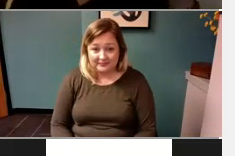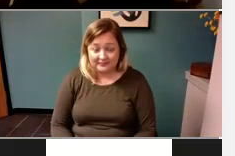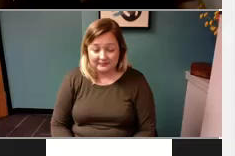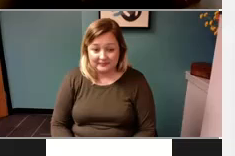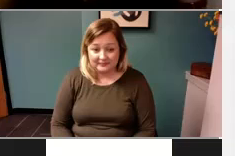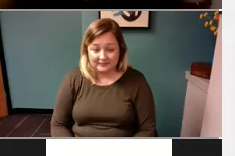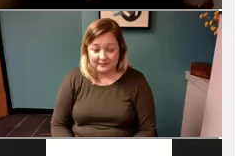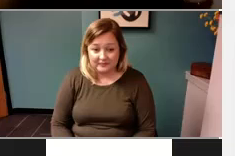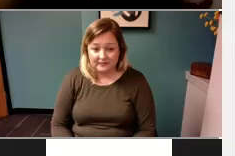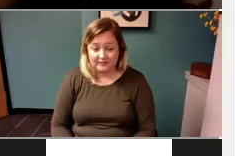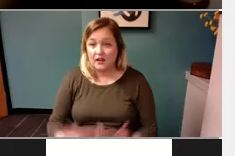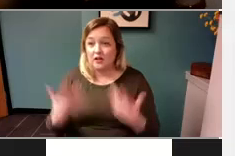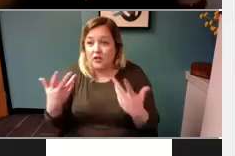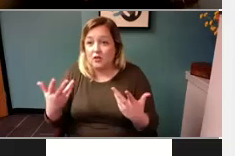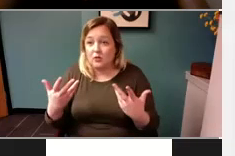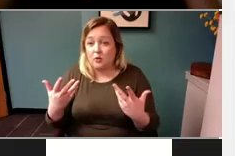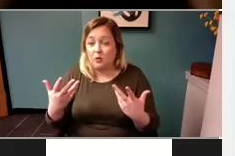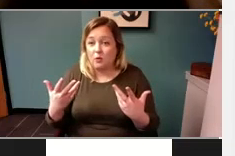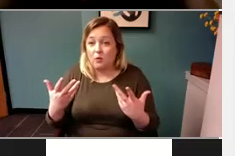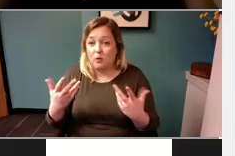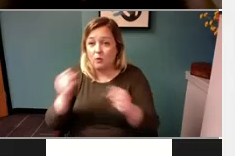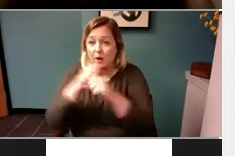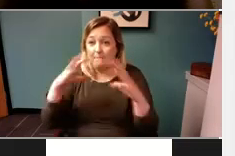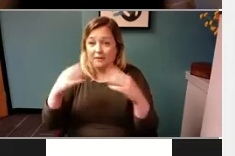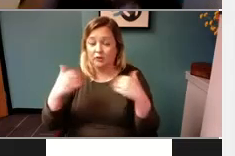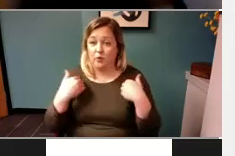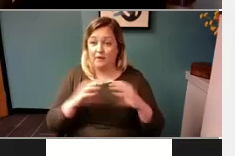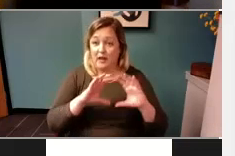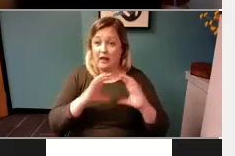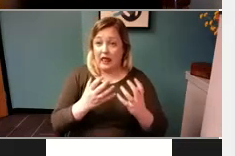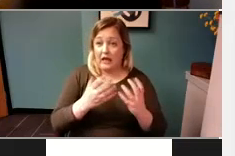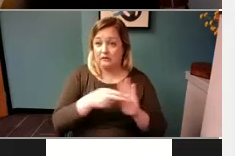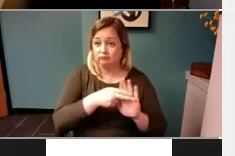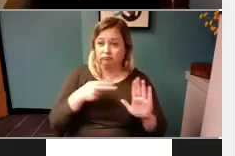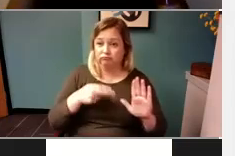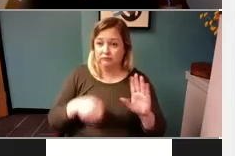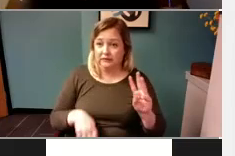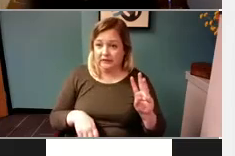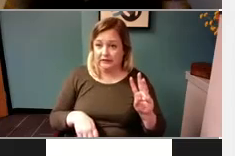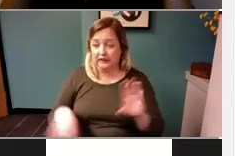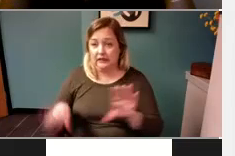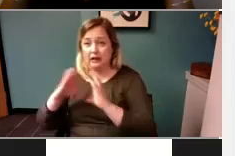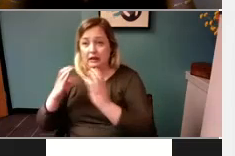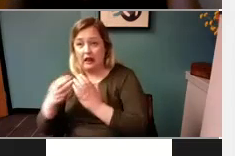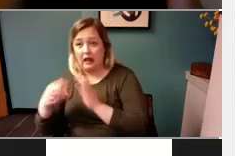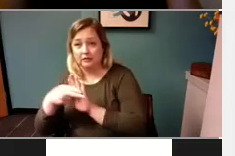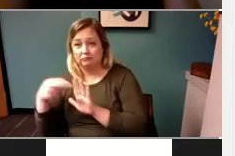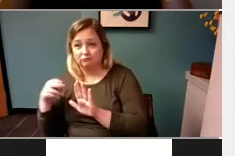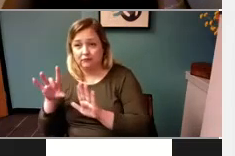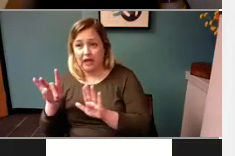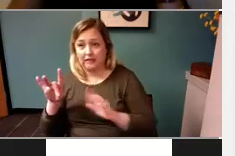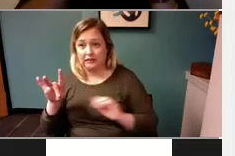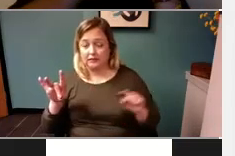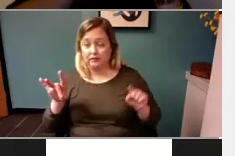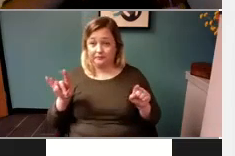So imagine that there is a class 6, there is a class 8. We cannot have both of those classes have the exam at the